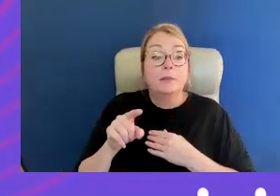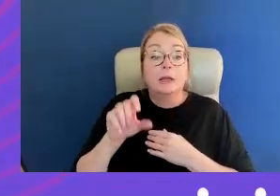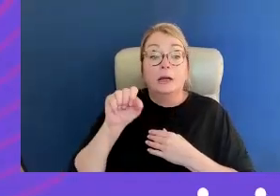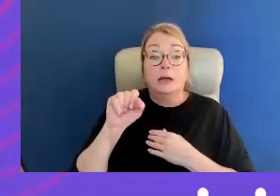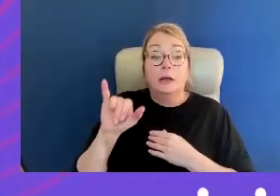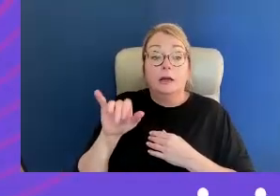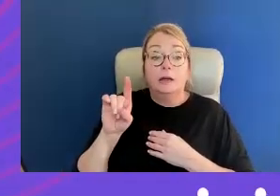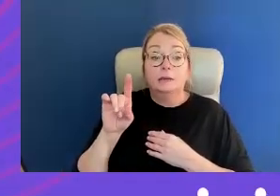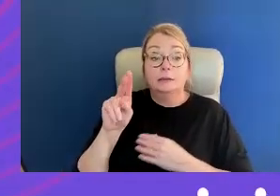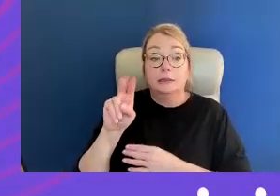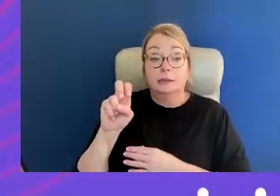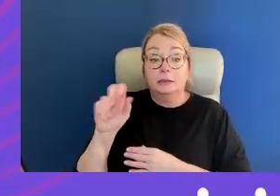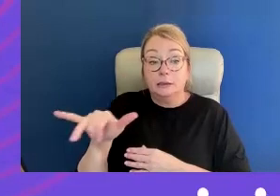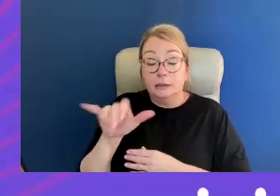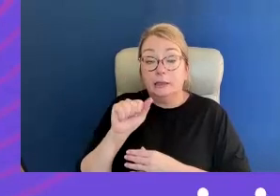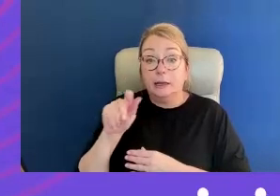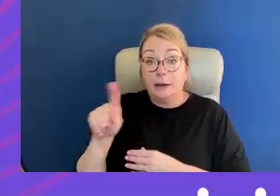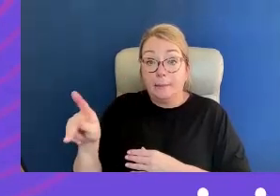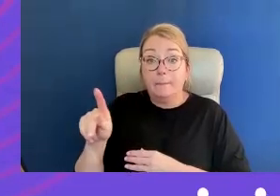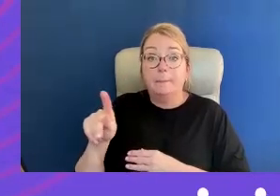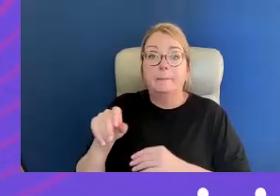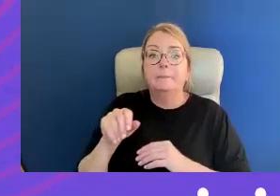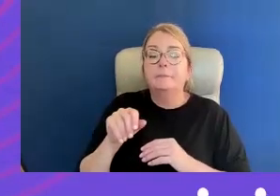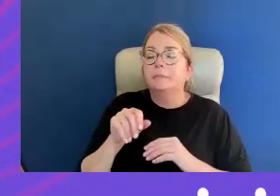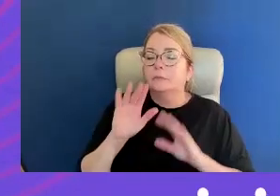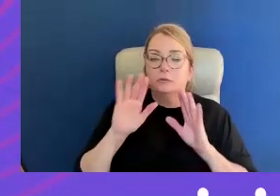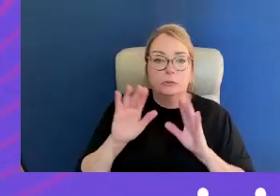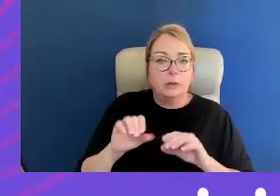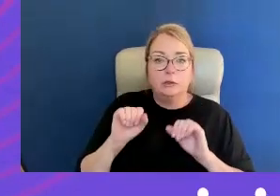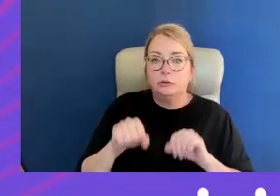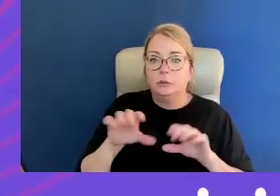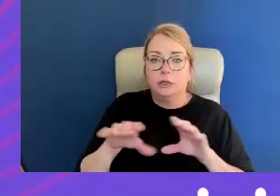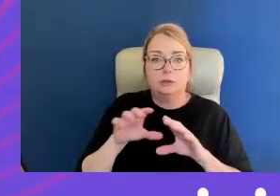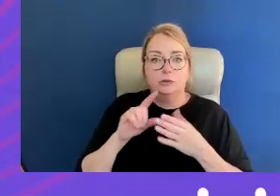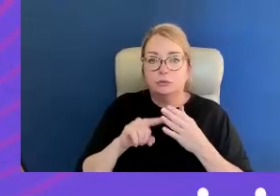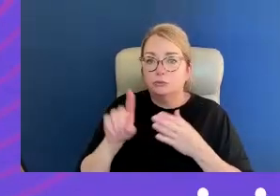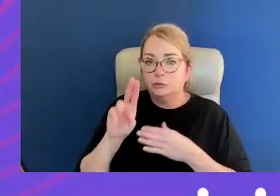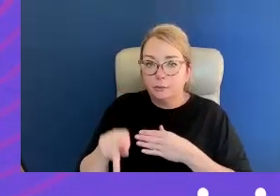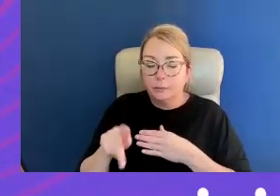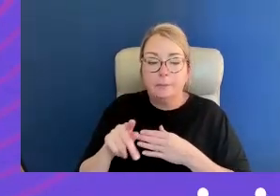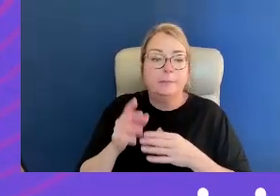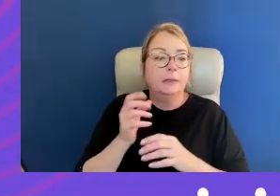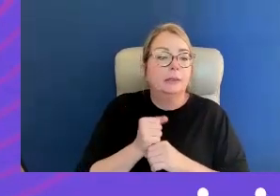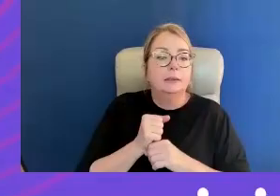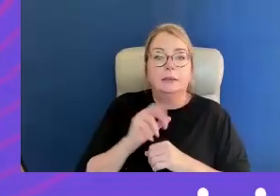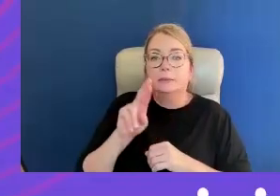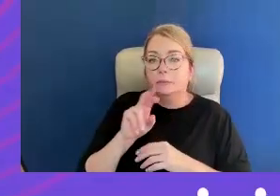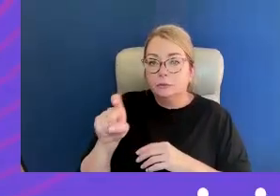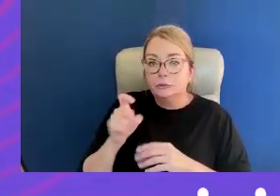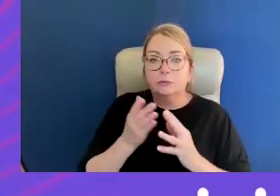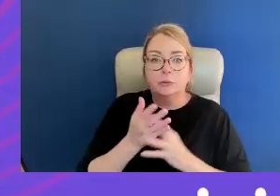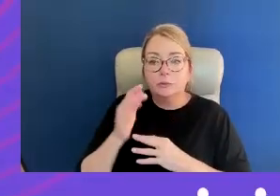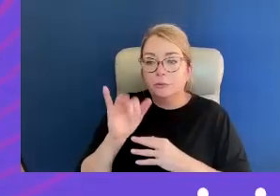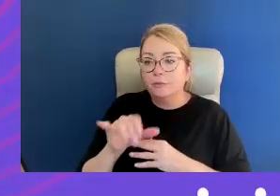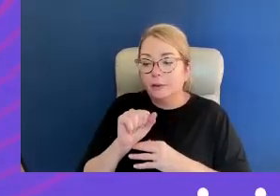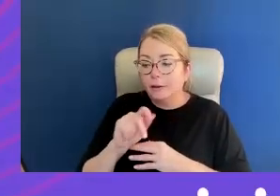your symptoms, you can chat with the doctor, you can do your checkups through there. You can even get a prescription through your Sydney app. So with